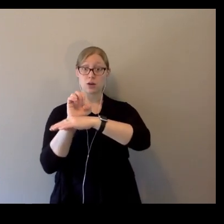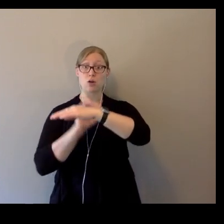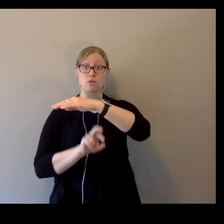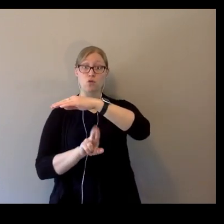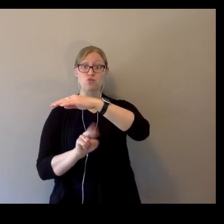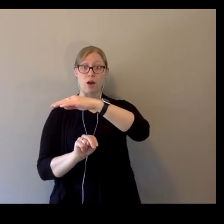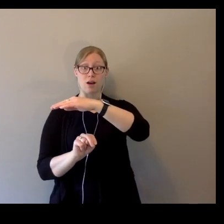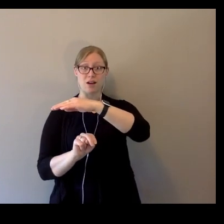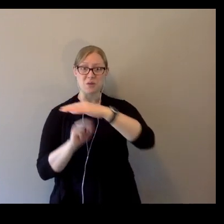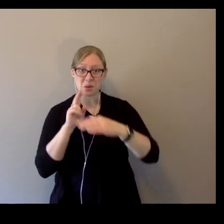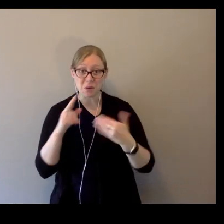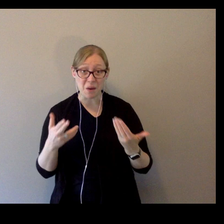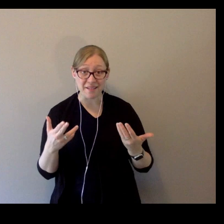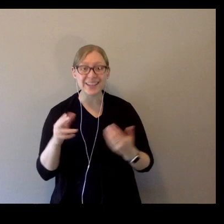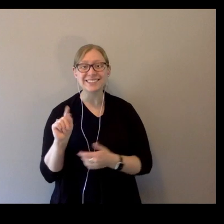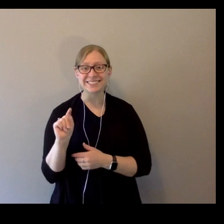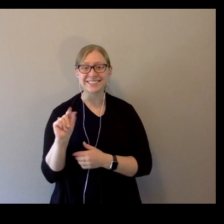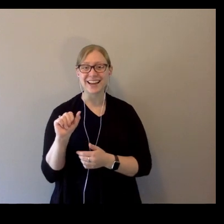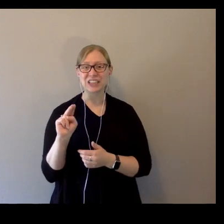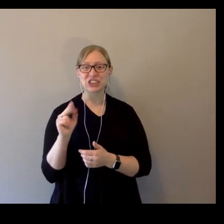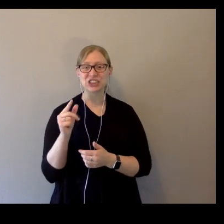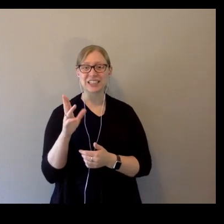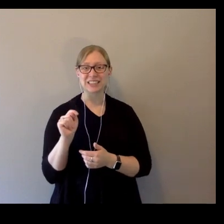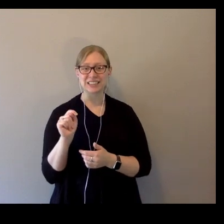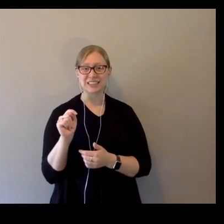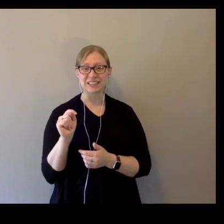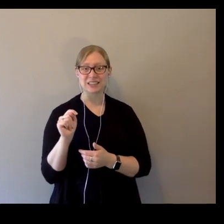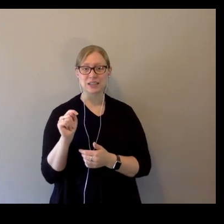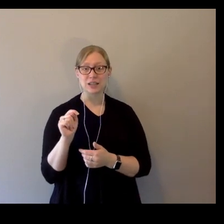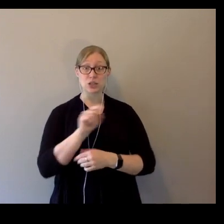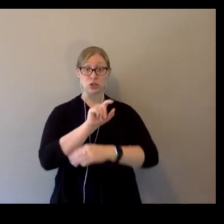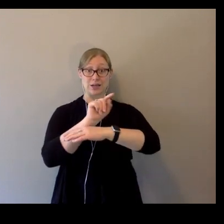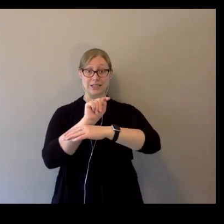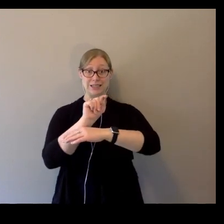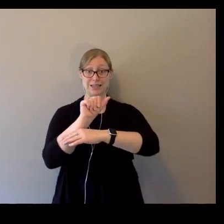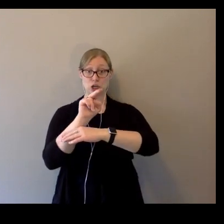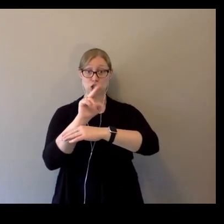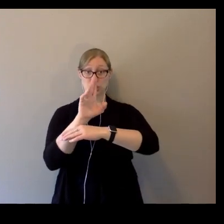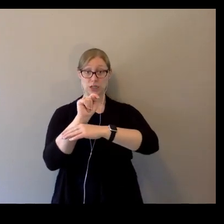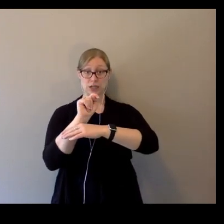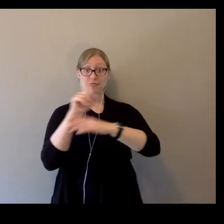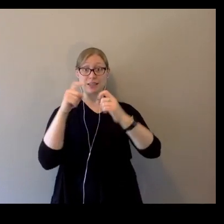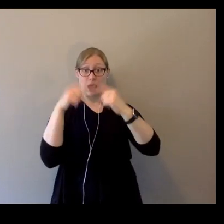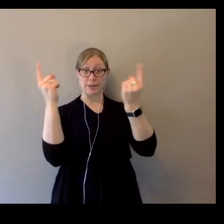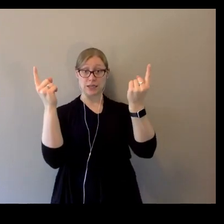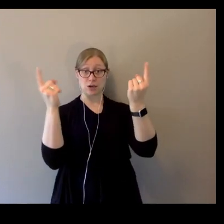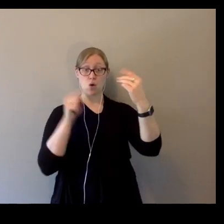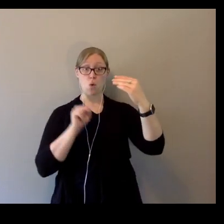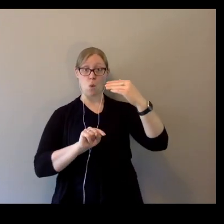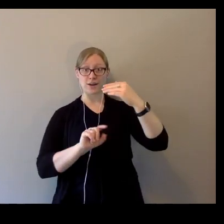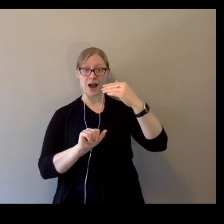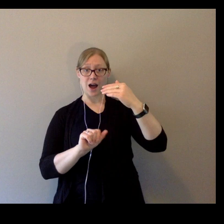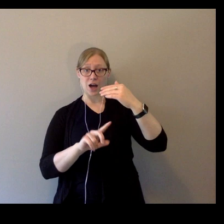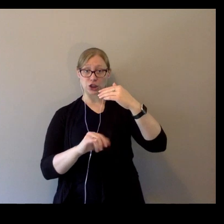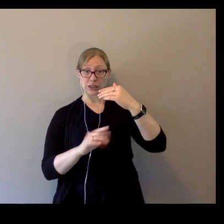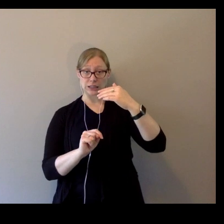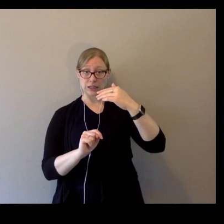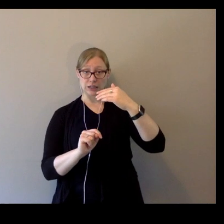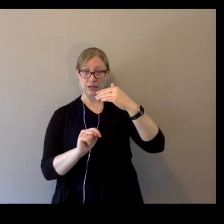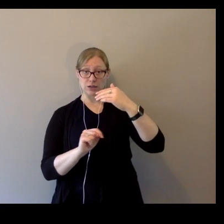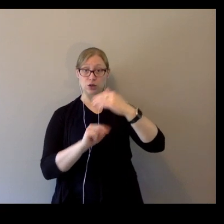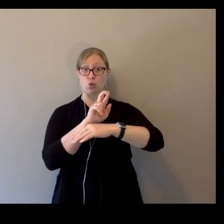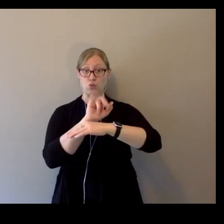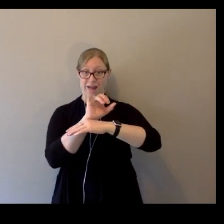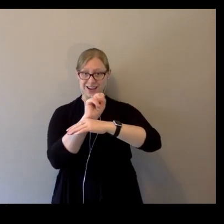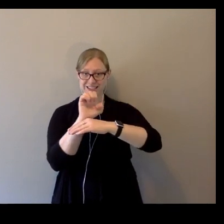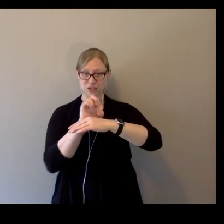be the tangent. So the tangent of this is the opposite side over the adjacent side. And so we're going to say rise over